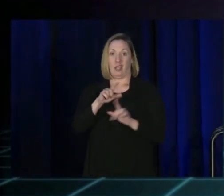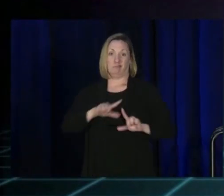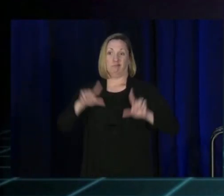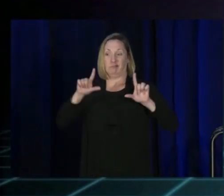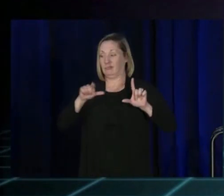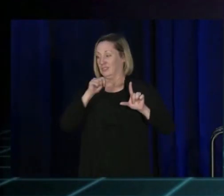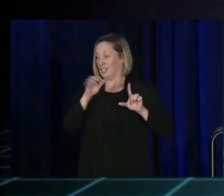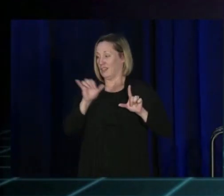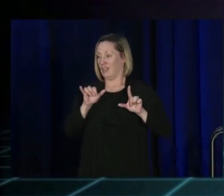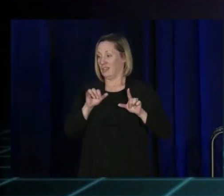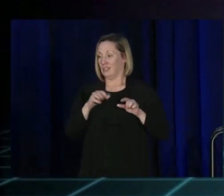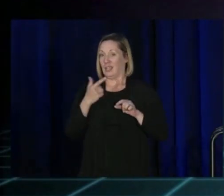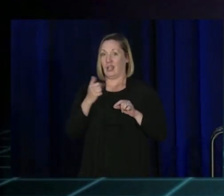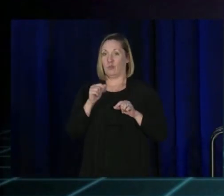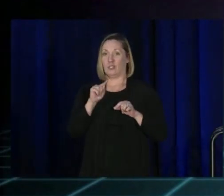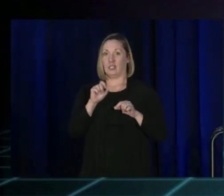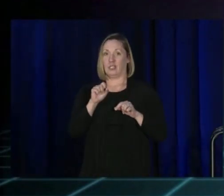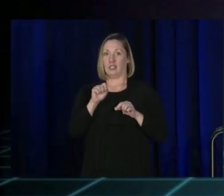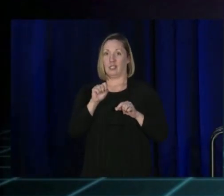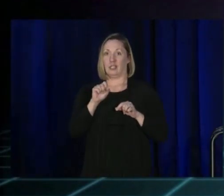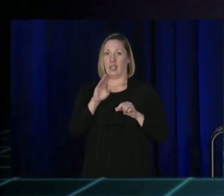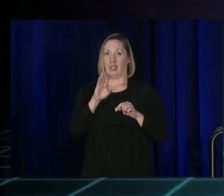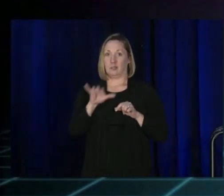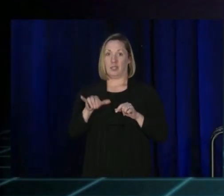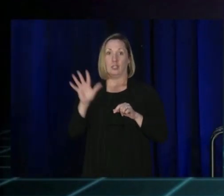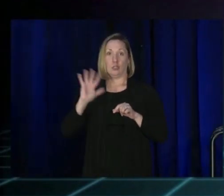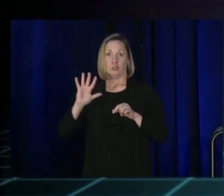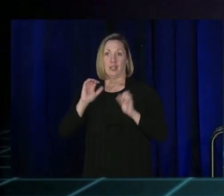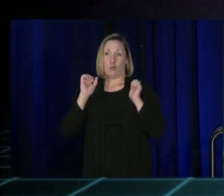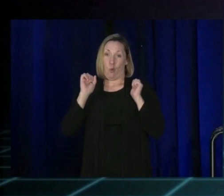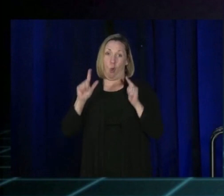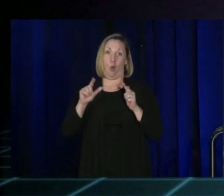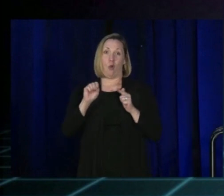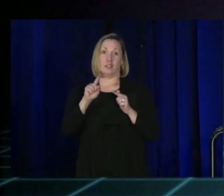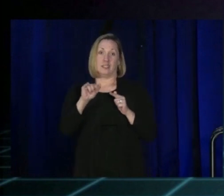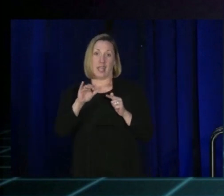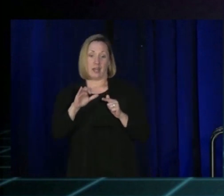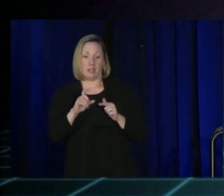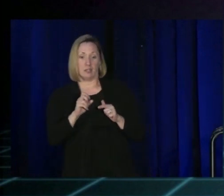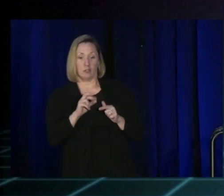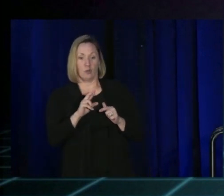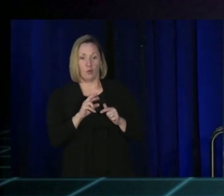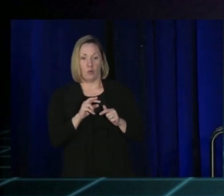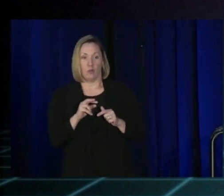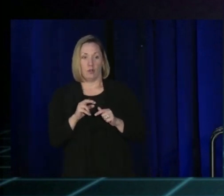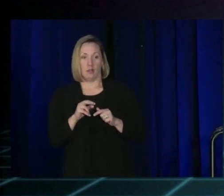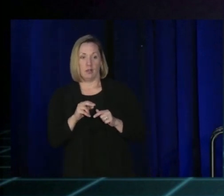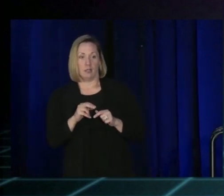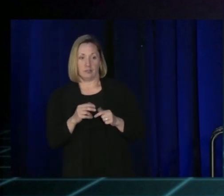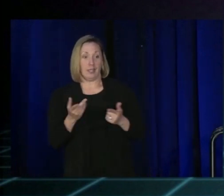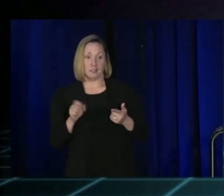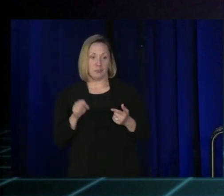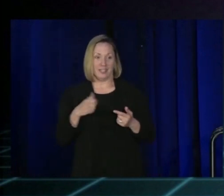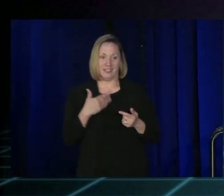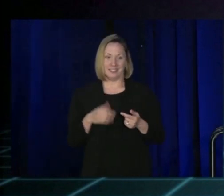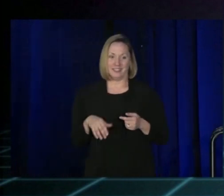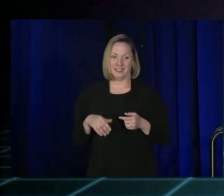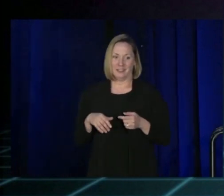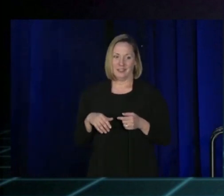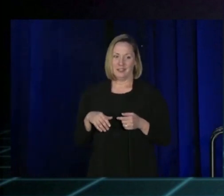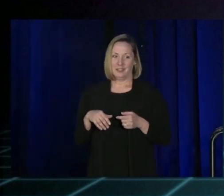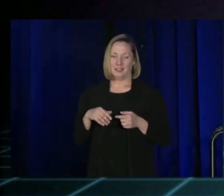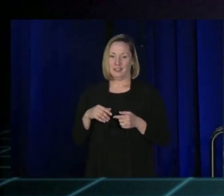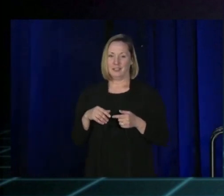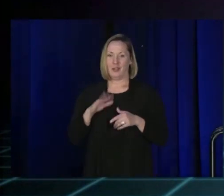how Gatsby used to be, where it had to be all static, or when we're doing a PHP app and it has to be all server-side